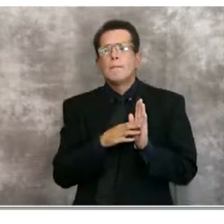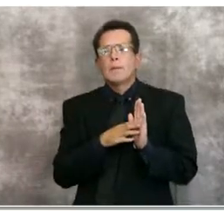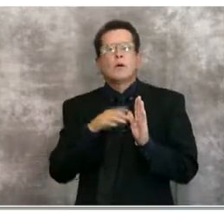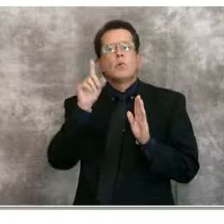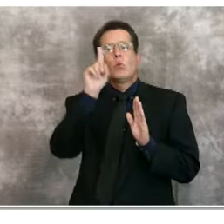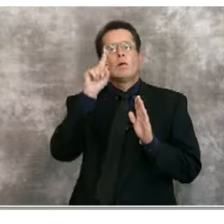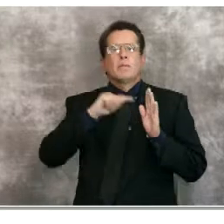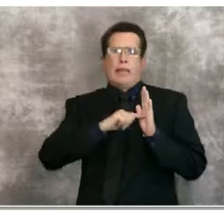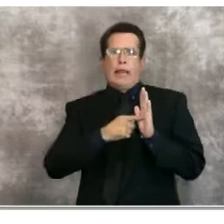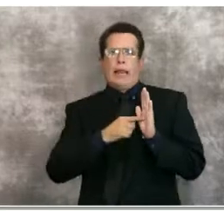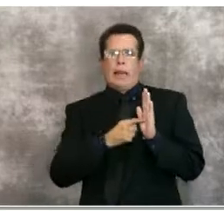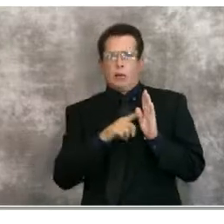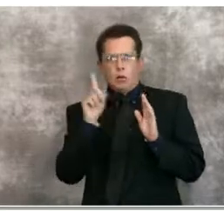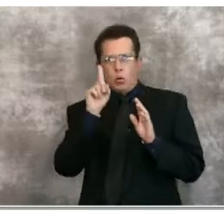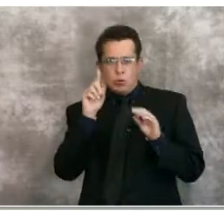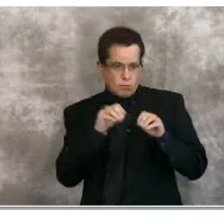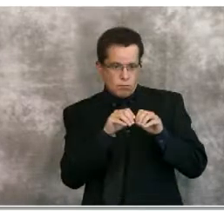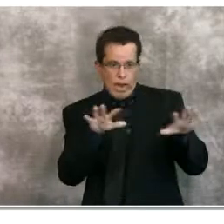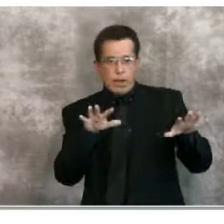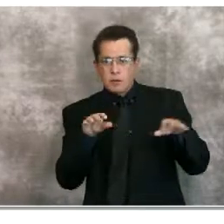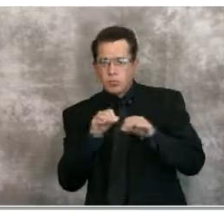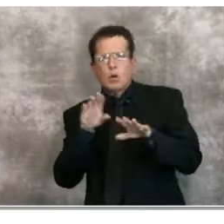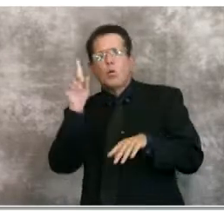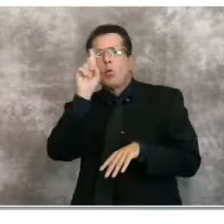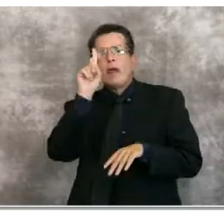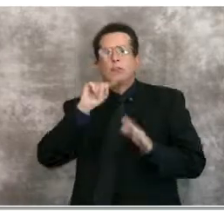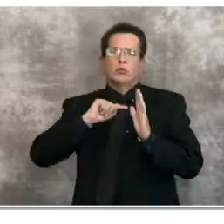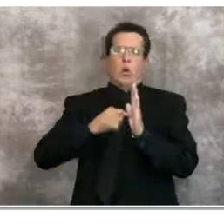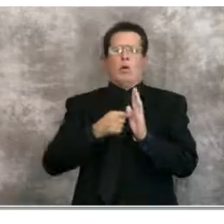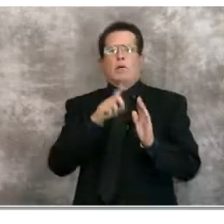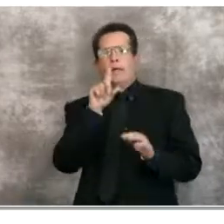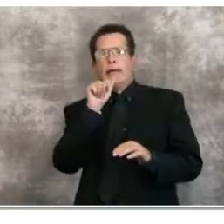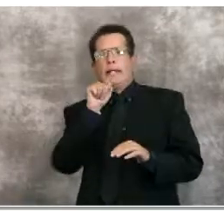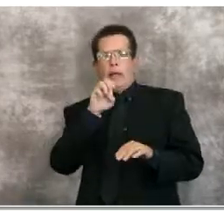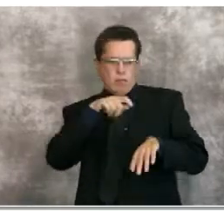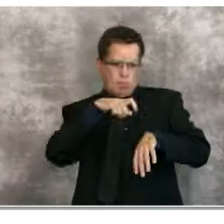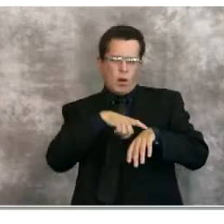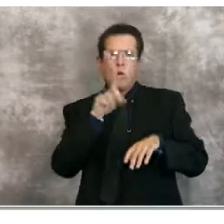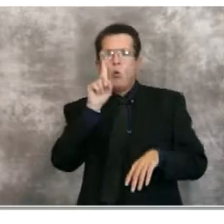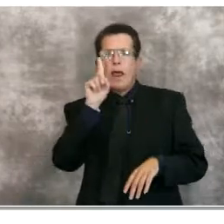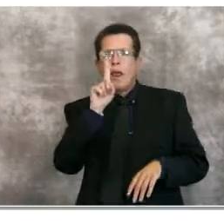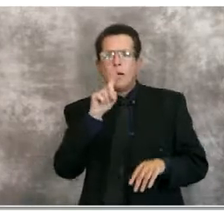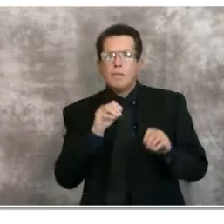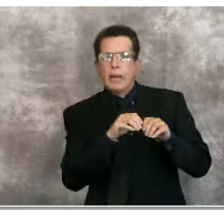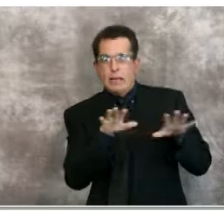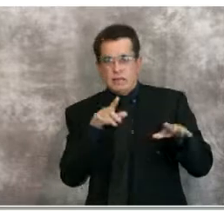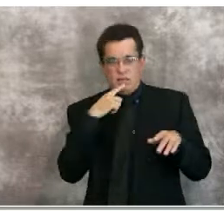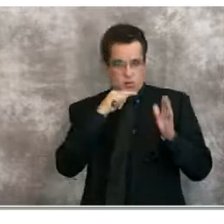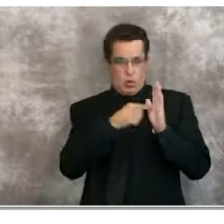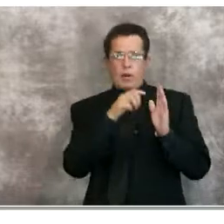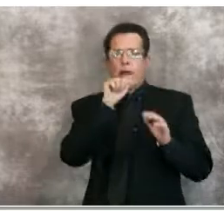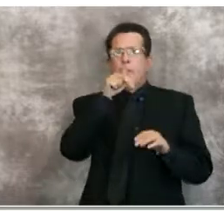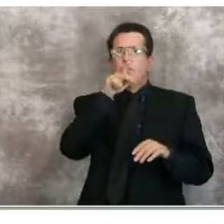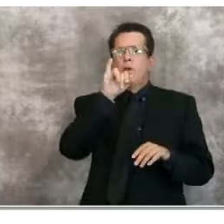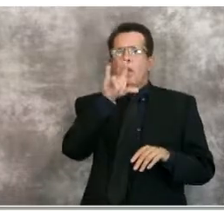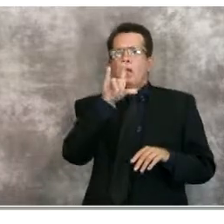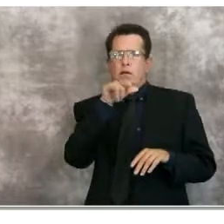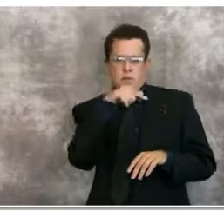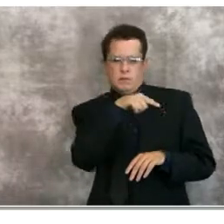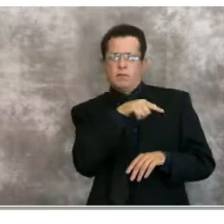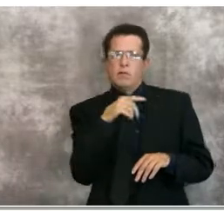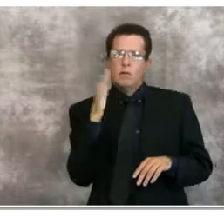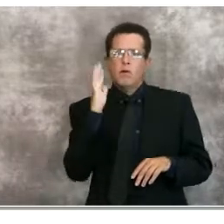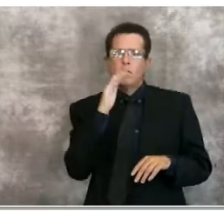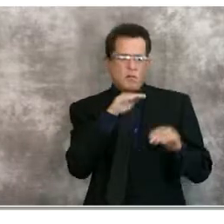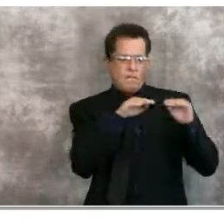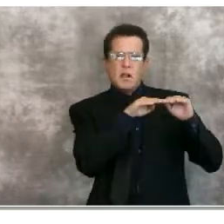the beginning of our first cases. And in the beginning of April, we basically had